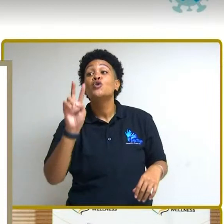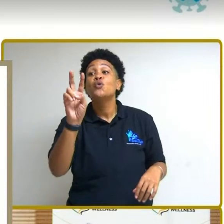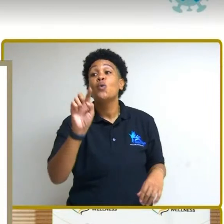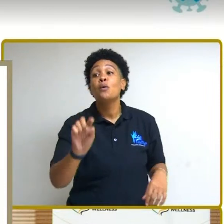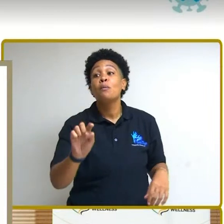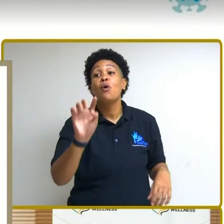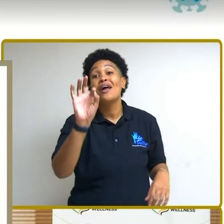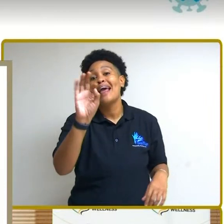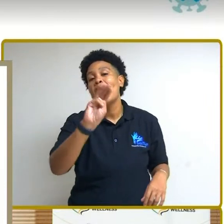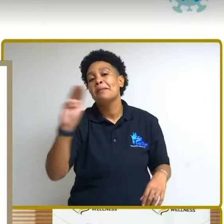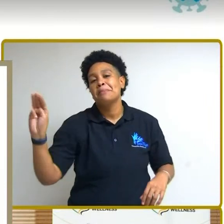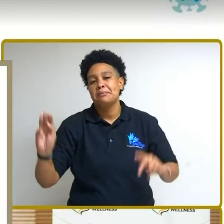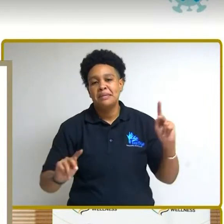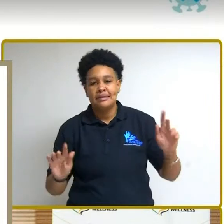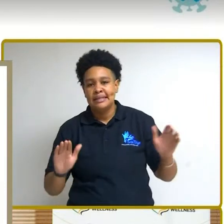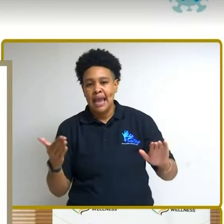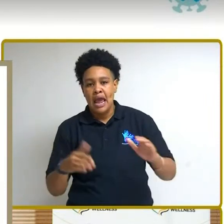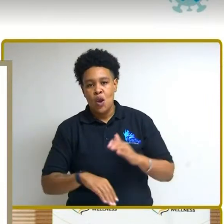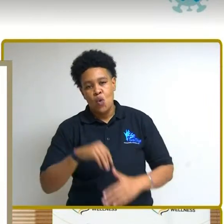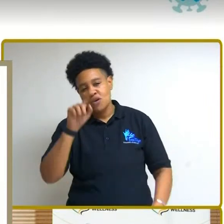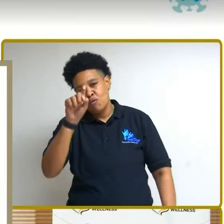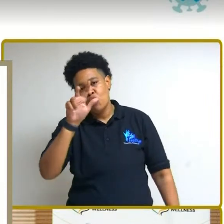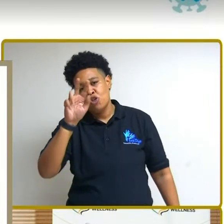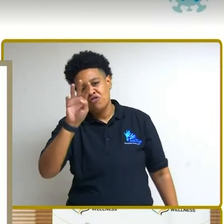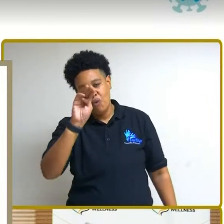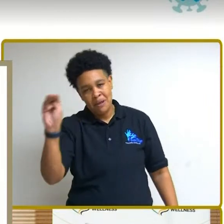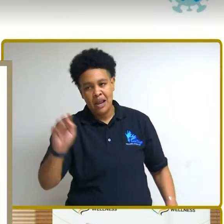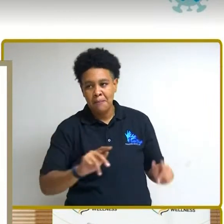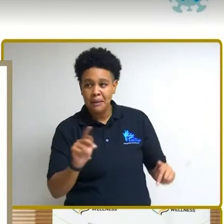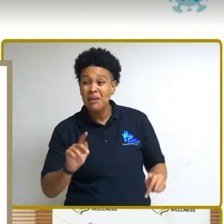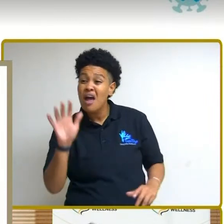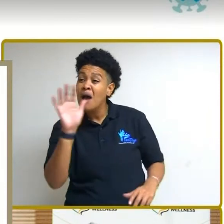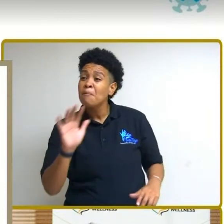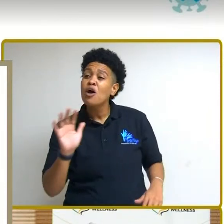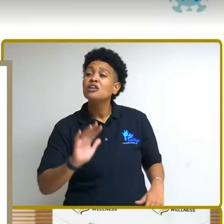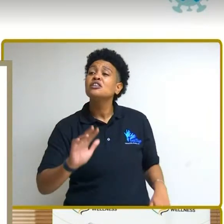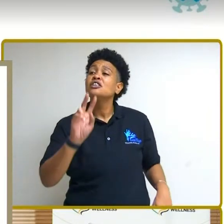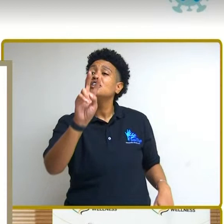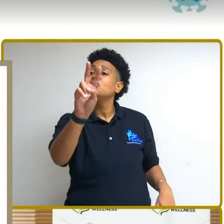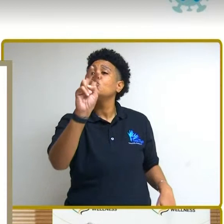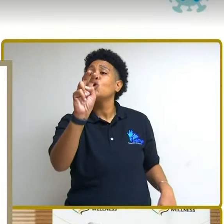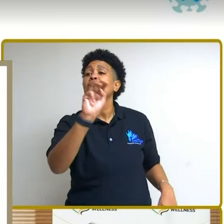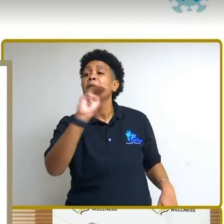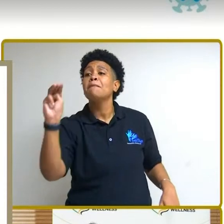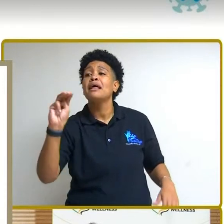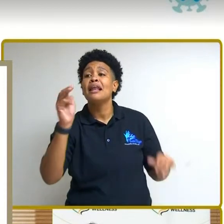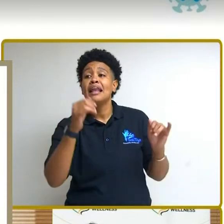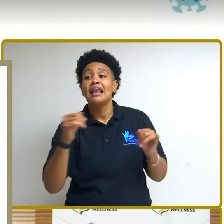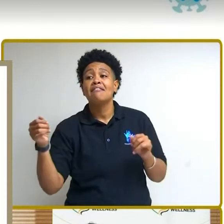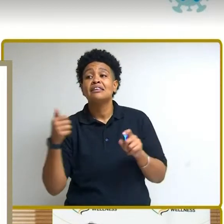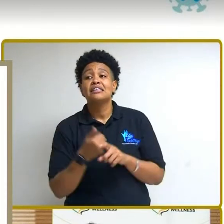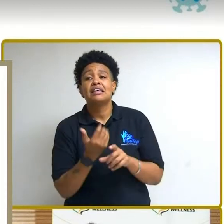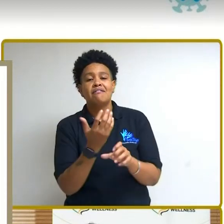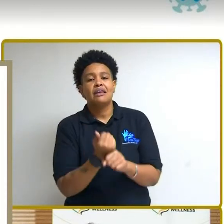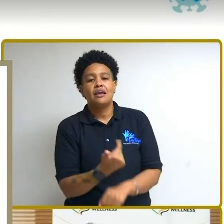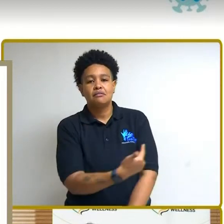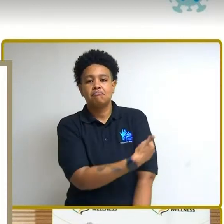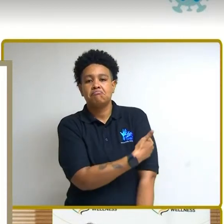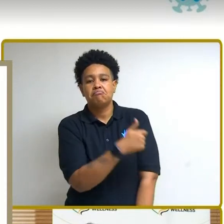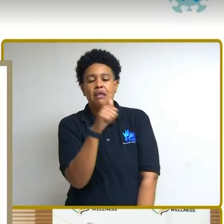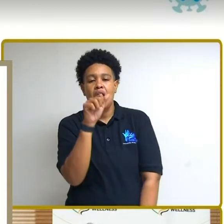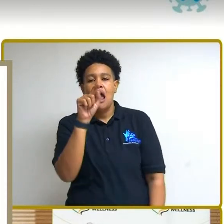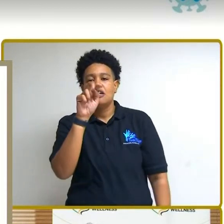2.9 million people have died. Approximately 200 million individuals have received the